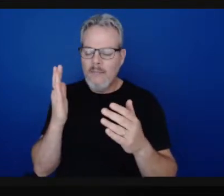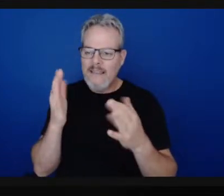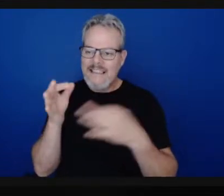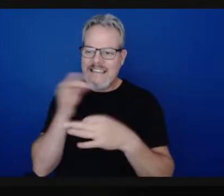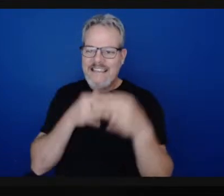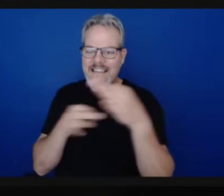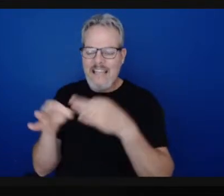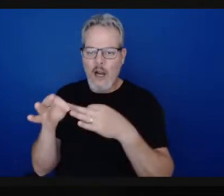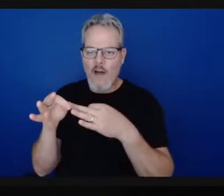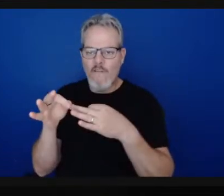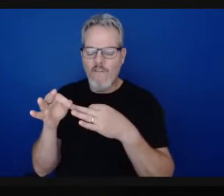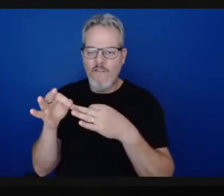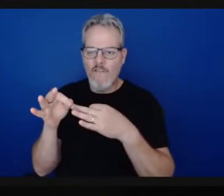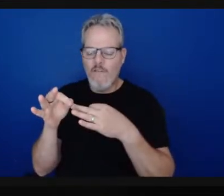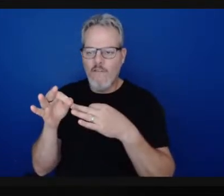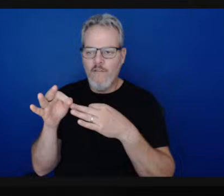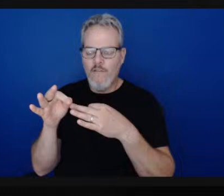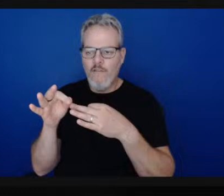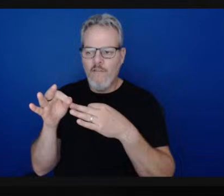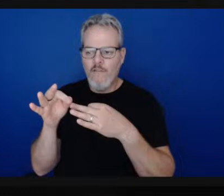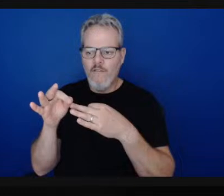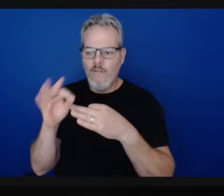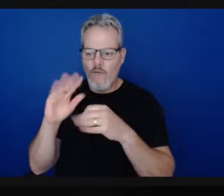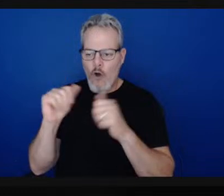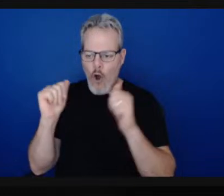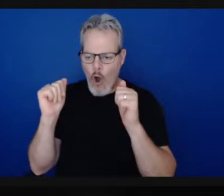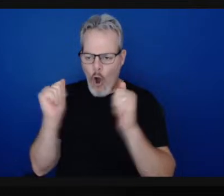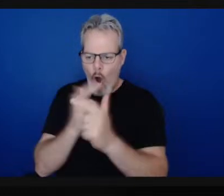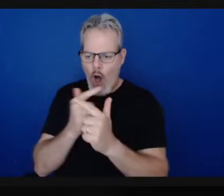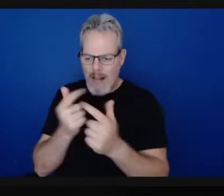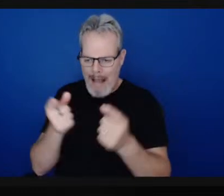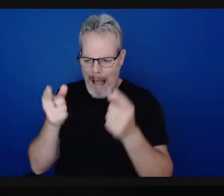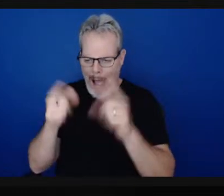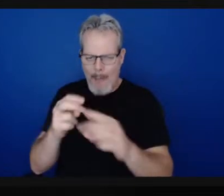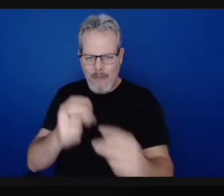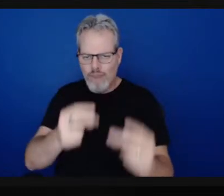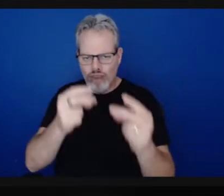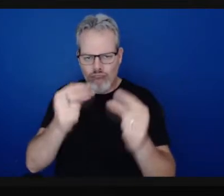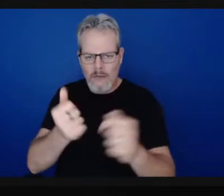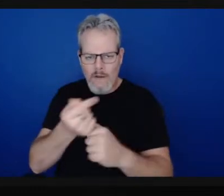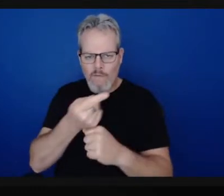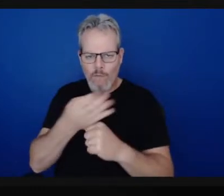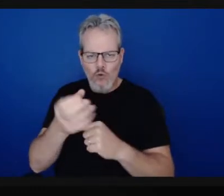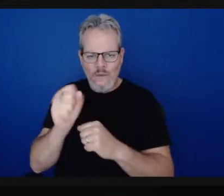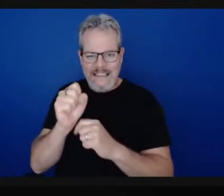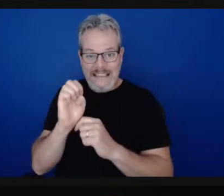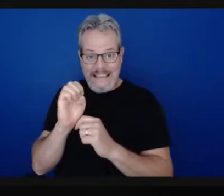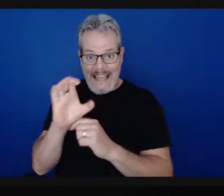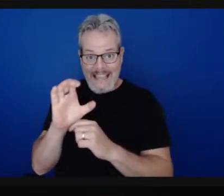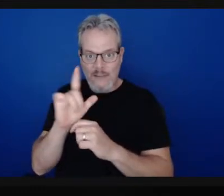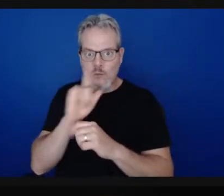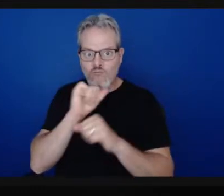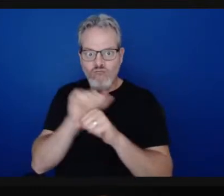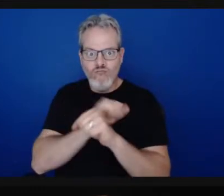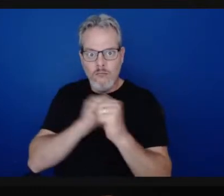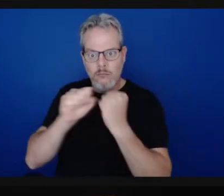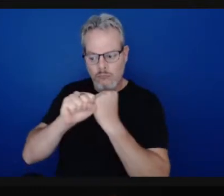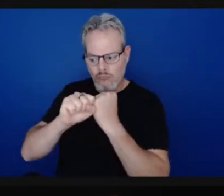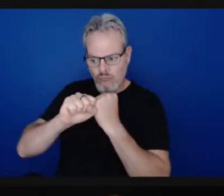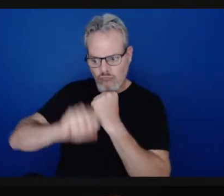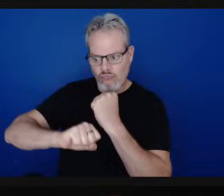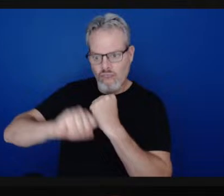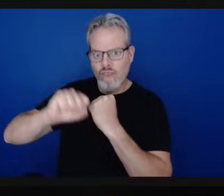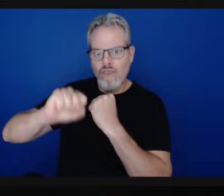the fault moving all at once within a few seconds, it's doing so over a few hours. So you don't feel the